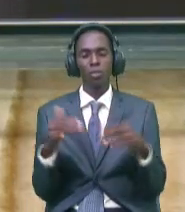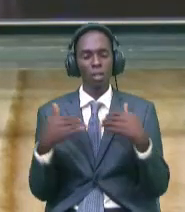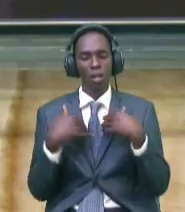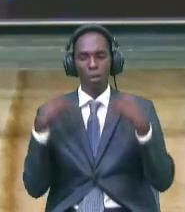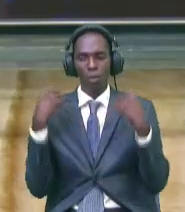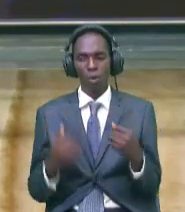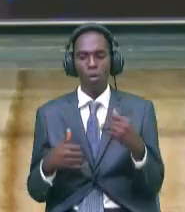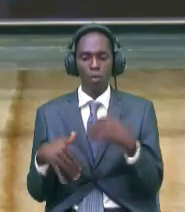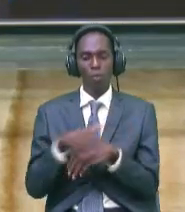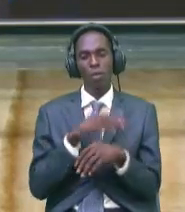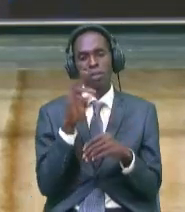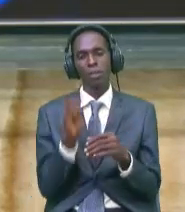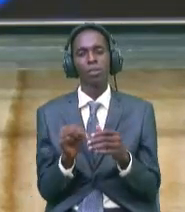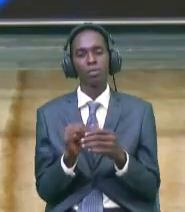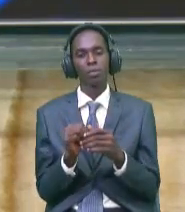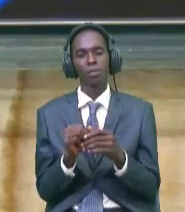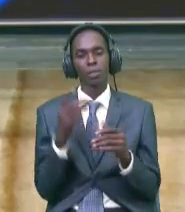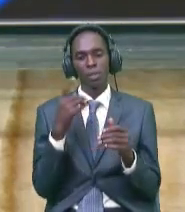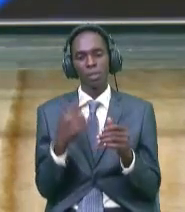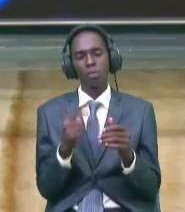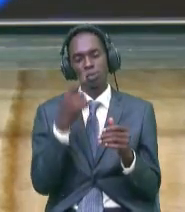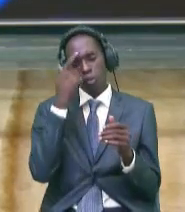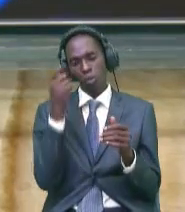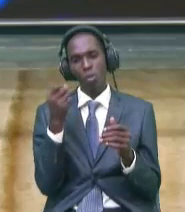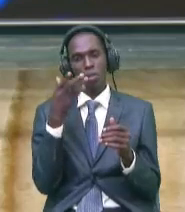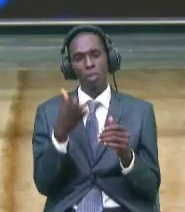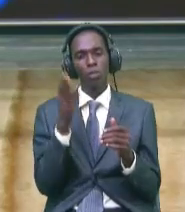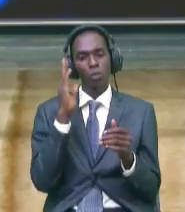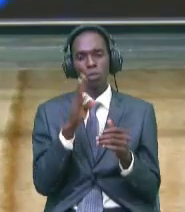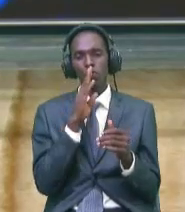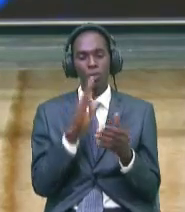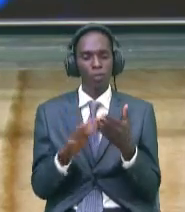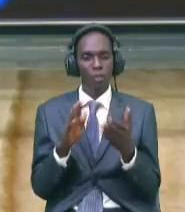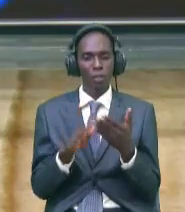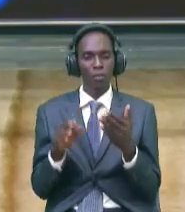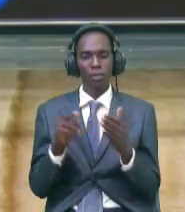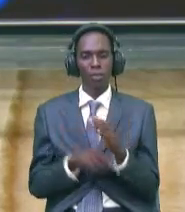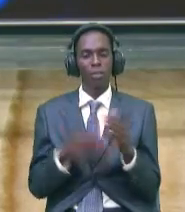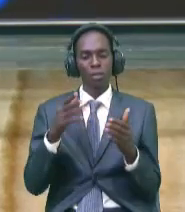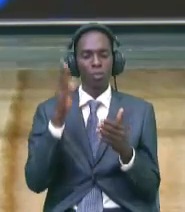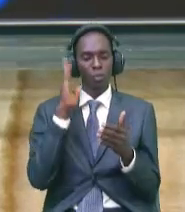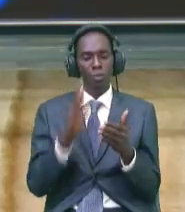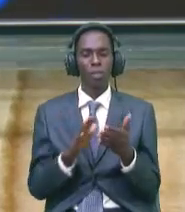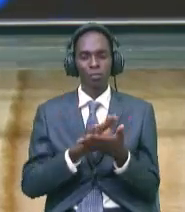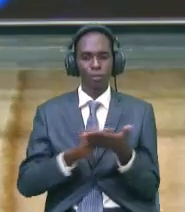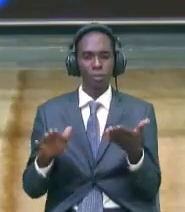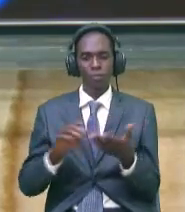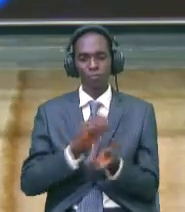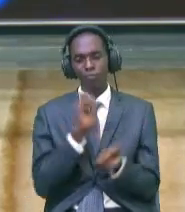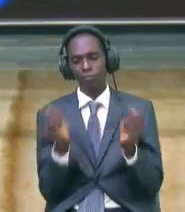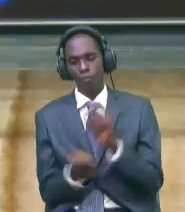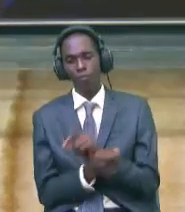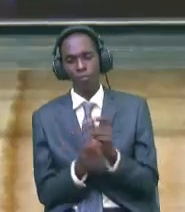anymore. They're free because they have been forgiven, they have been set free, they have been cleansed, they have been transformed,